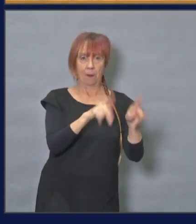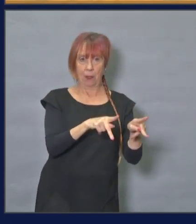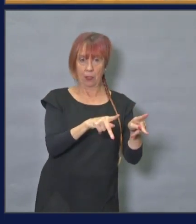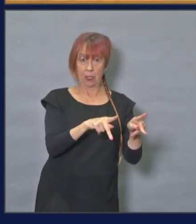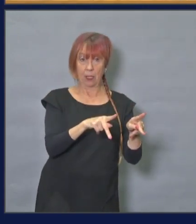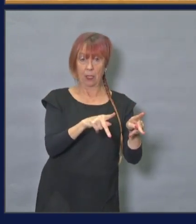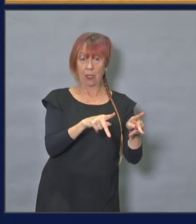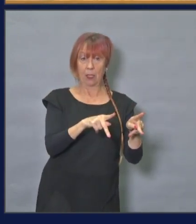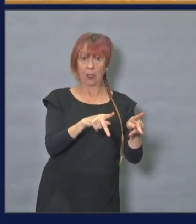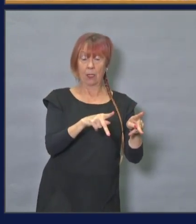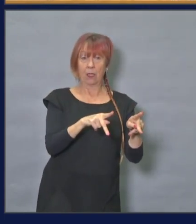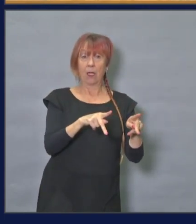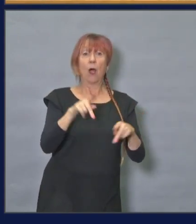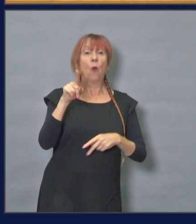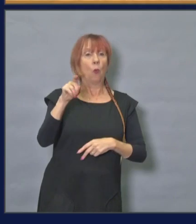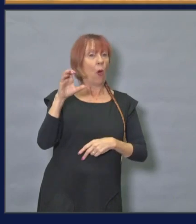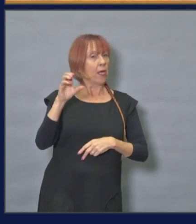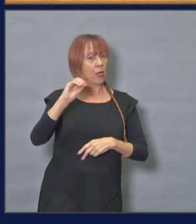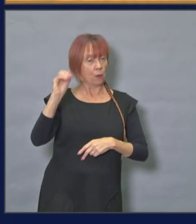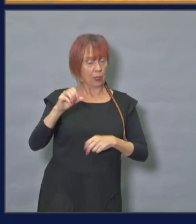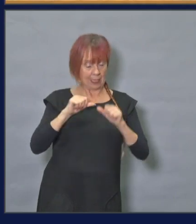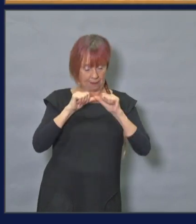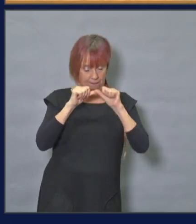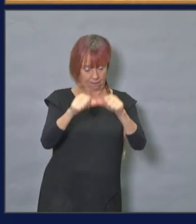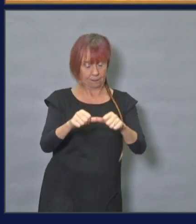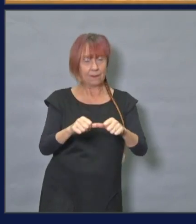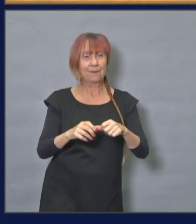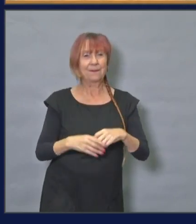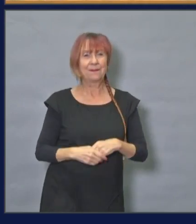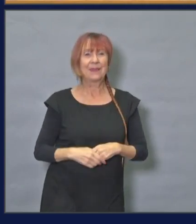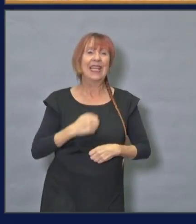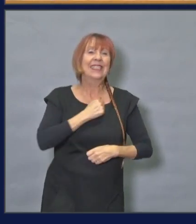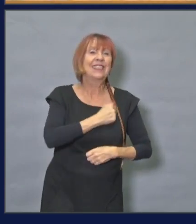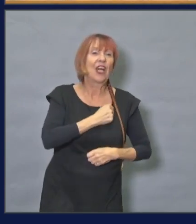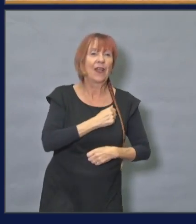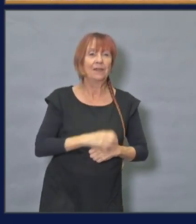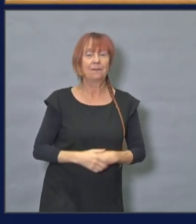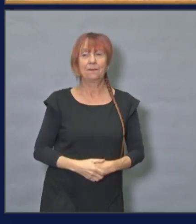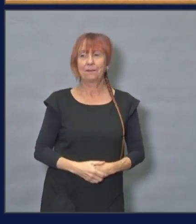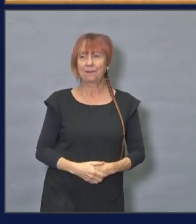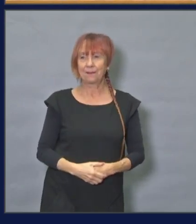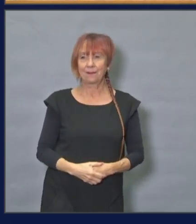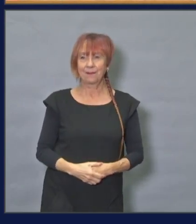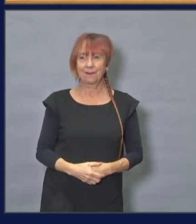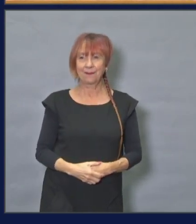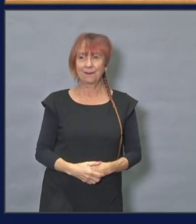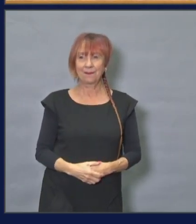at 100%. Thank you. Sorry.